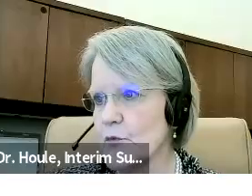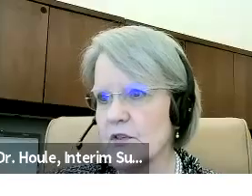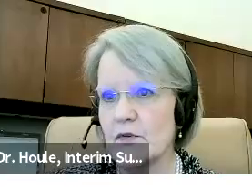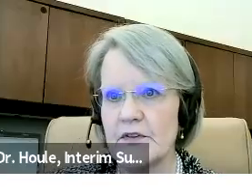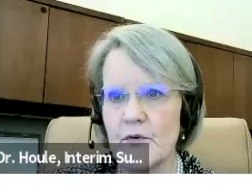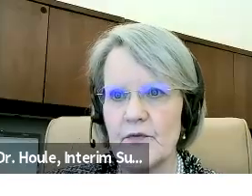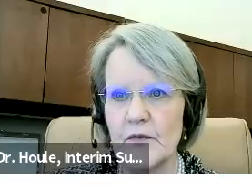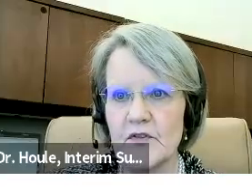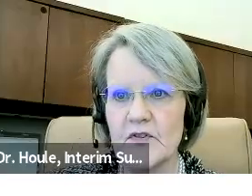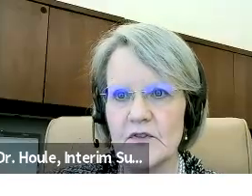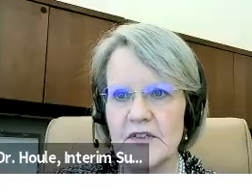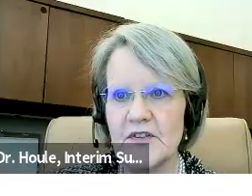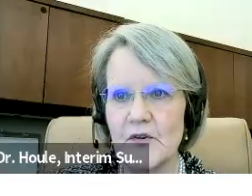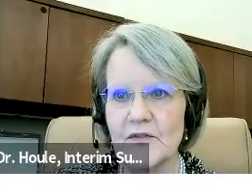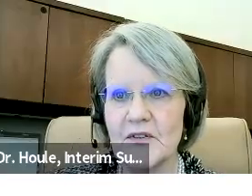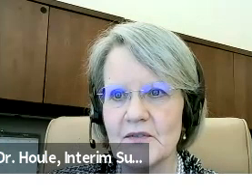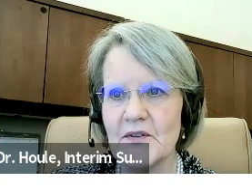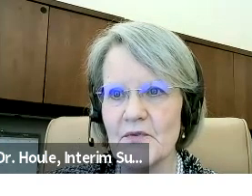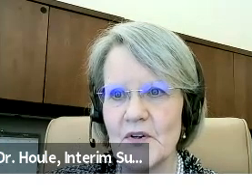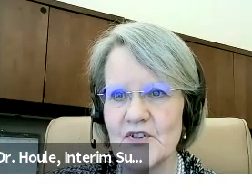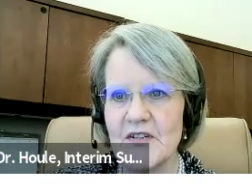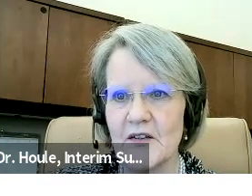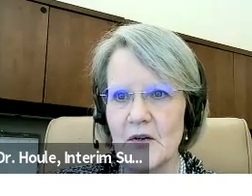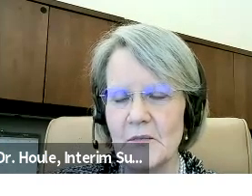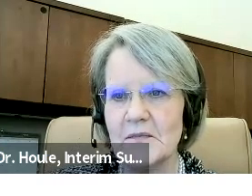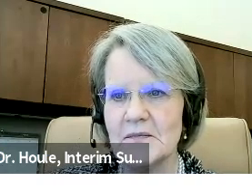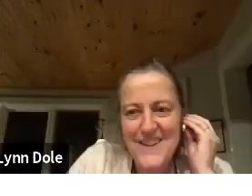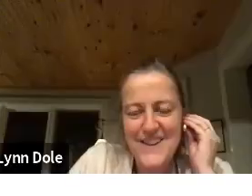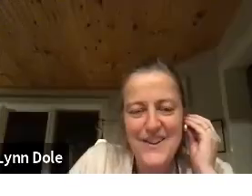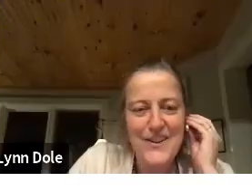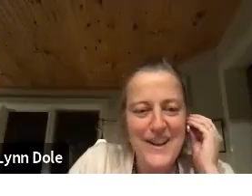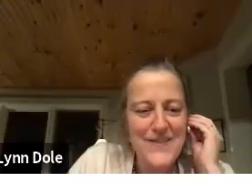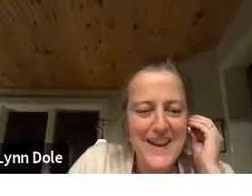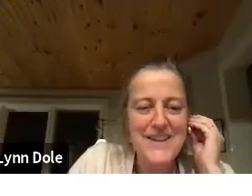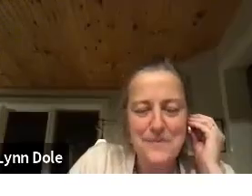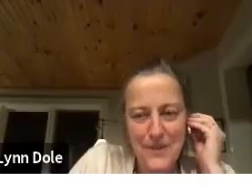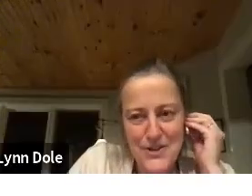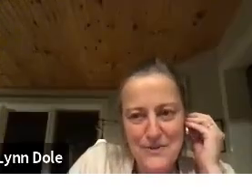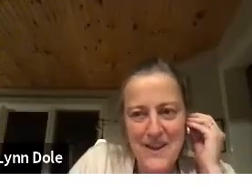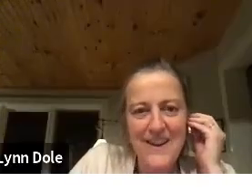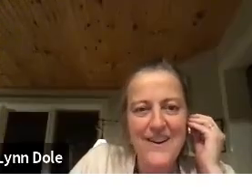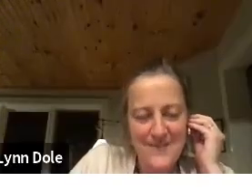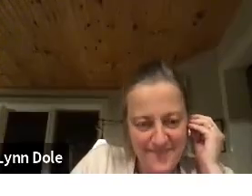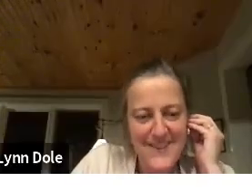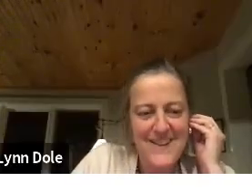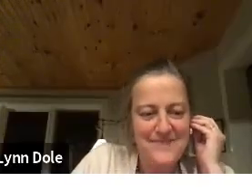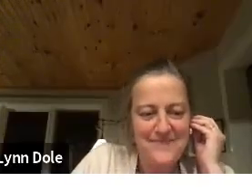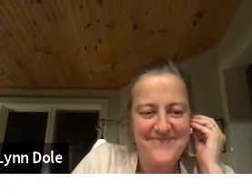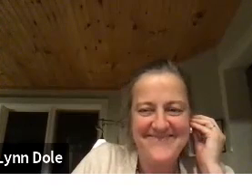And Principal at Greenfield Middle School, Lynn Dole. Lynn, if you want to just say hello. Good evening. It's a pleasure to be